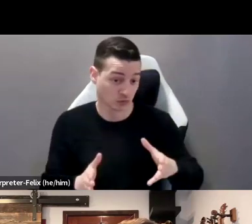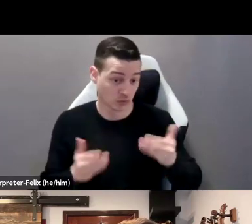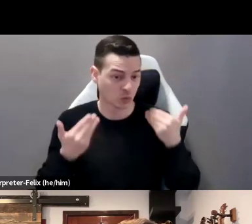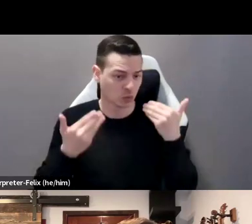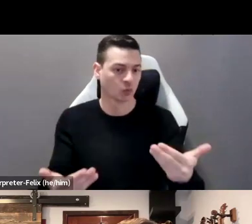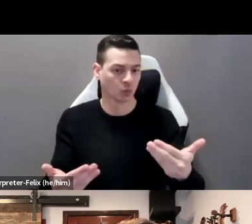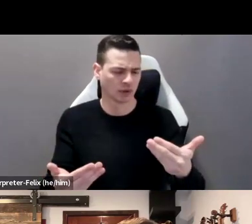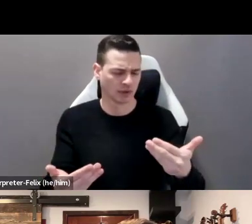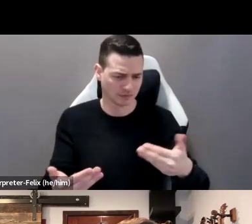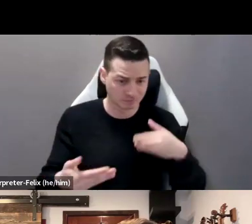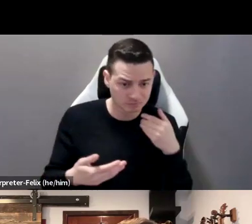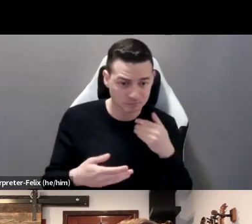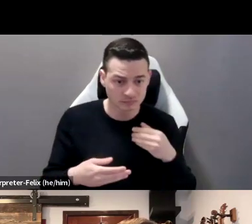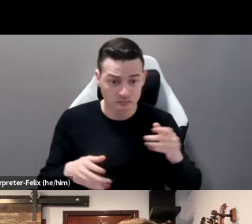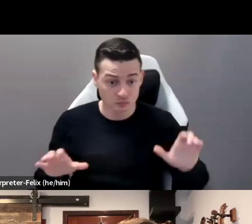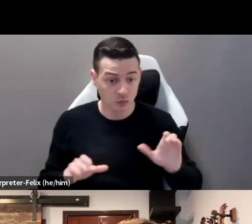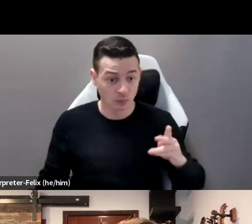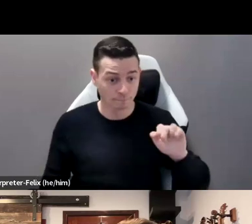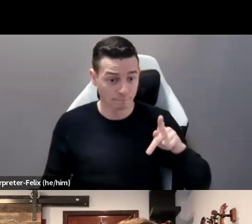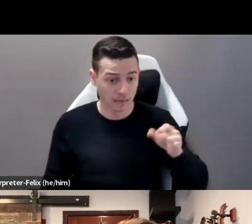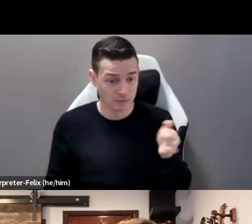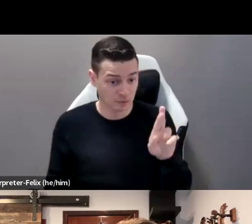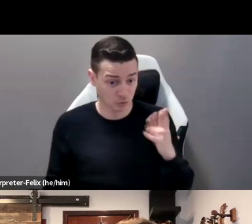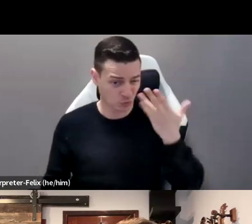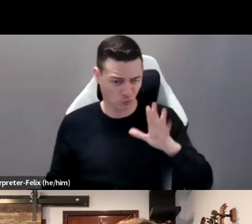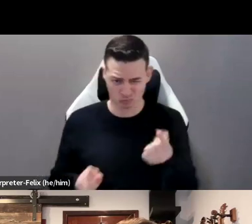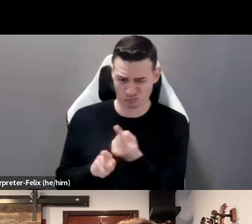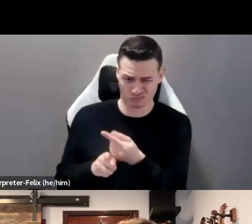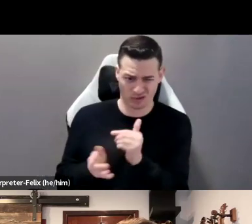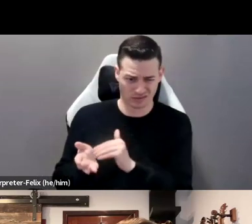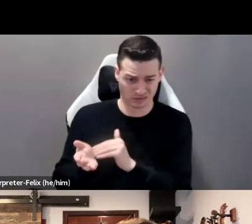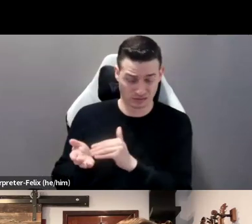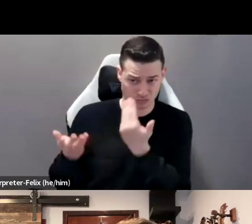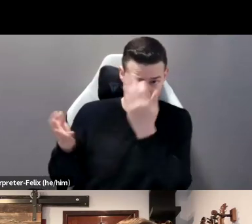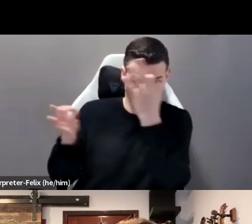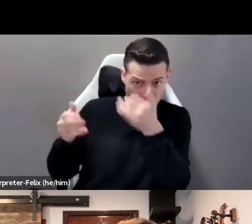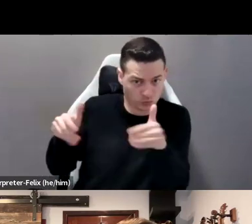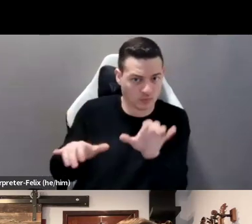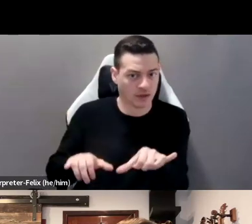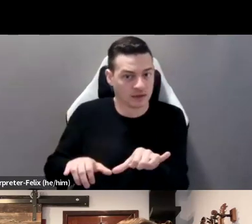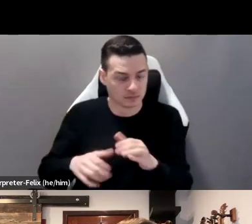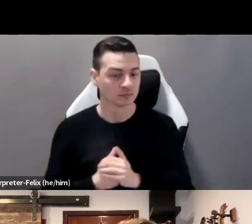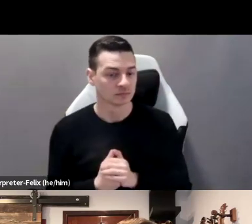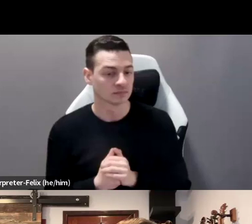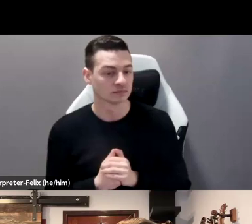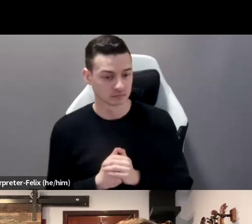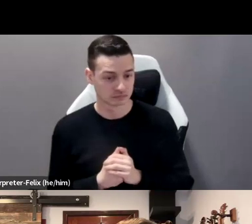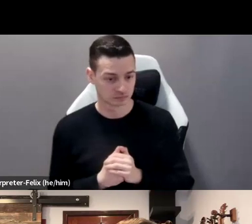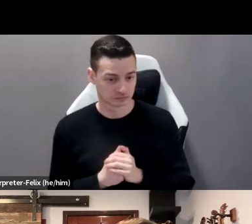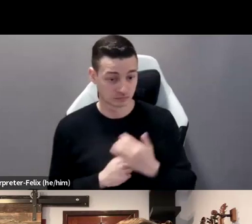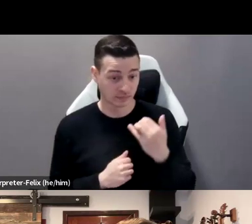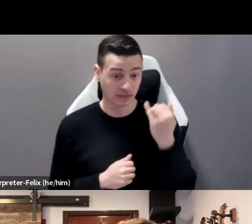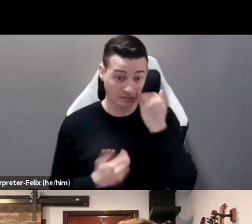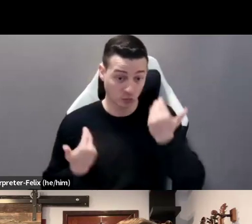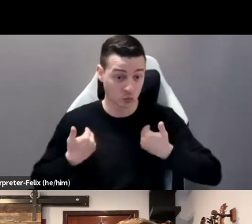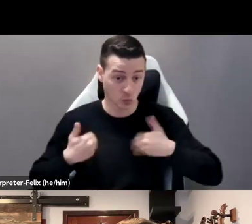gynecologist without awareness to do that. And so at NYC Health and Hospitals, if you do not have insurance